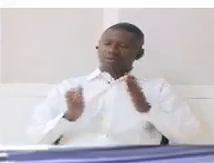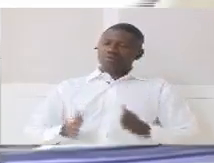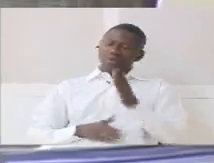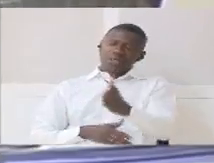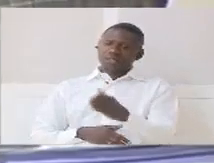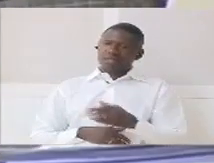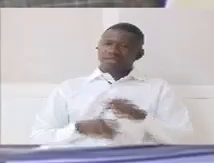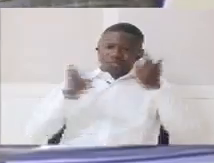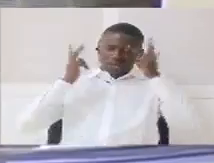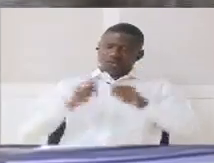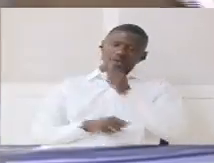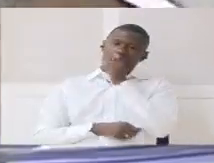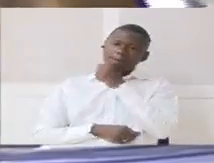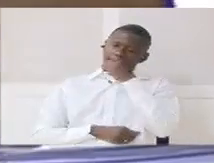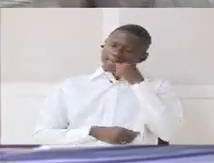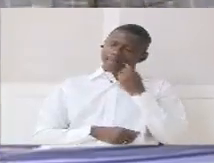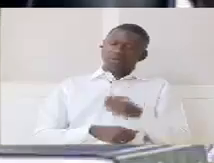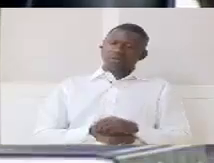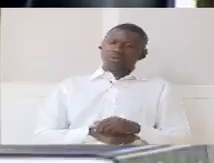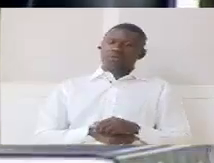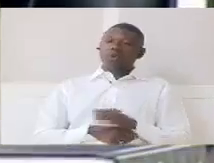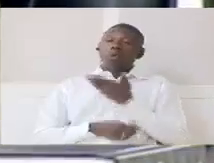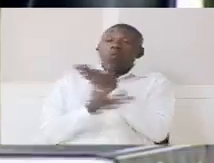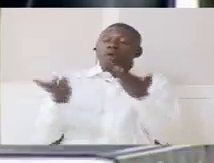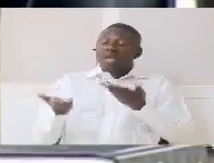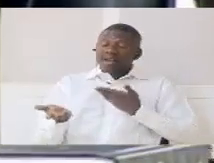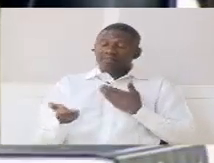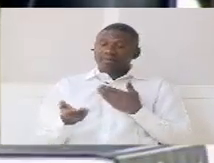powers from? From the law or from somebody else?